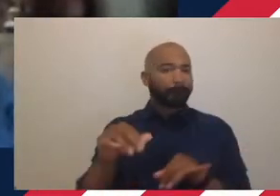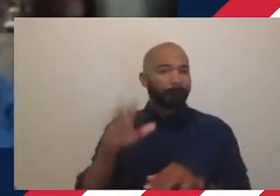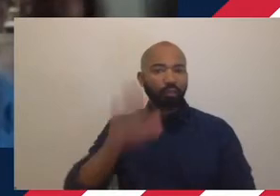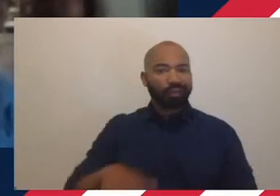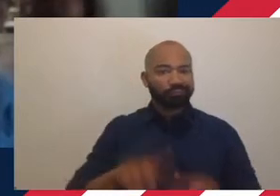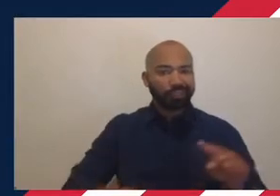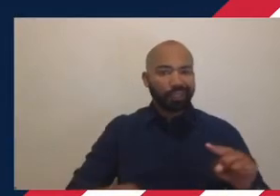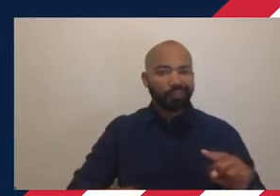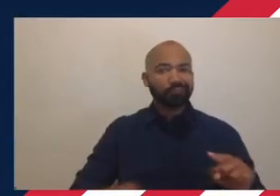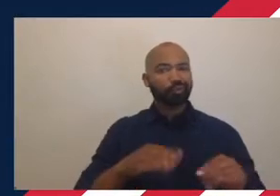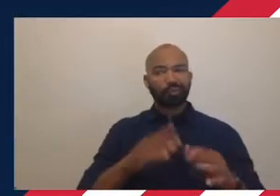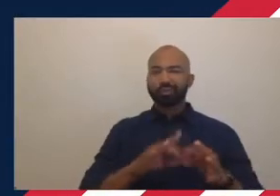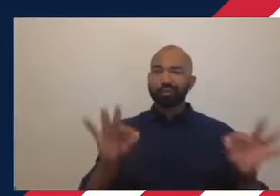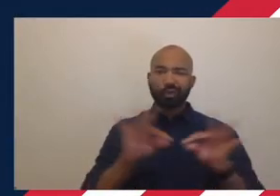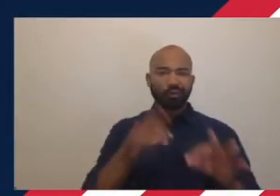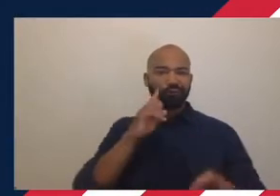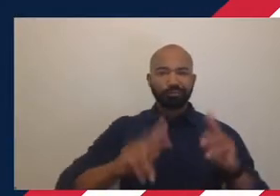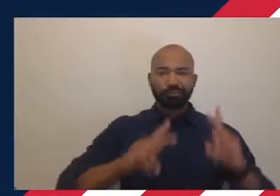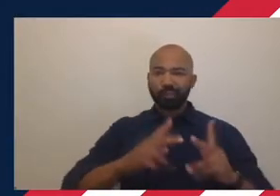Thank you.